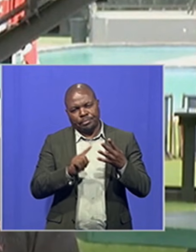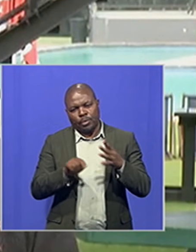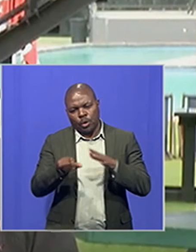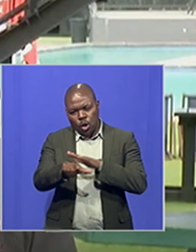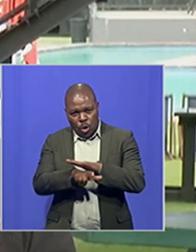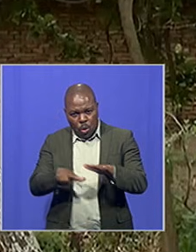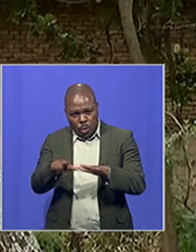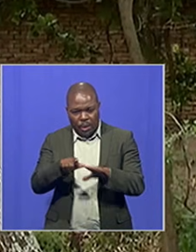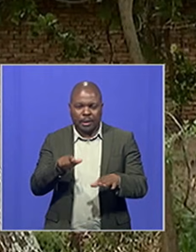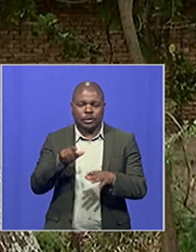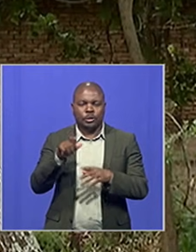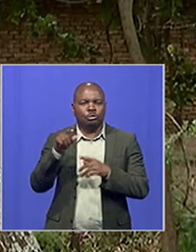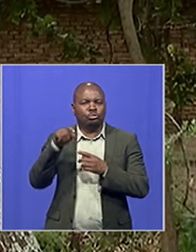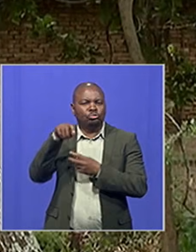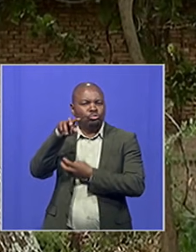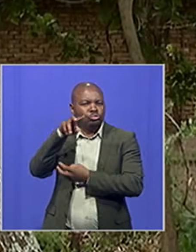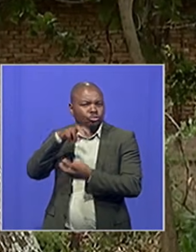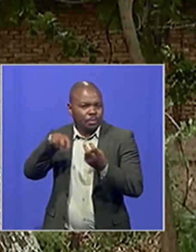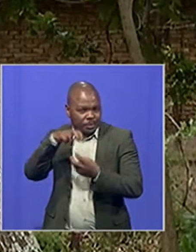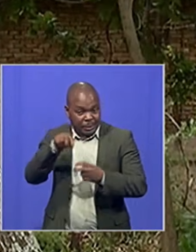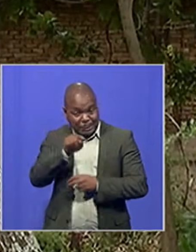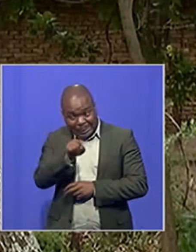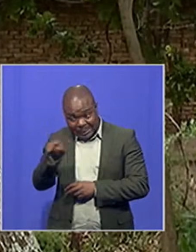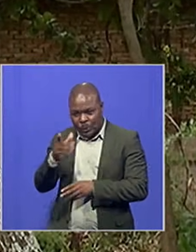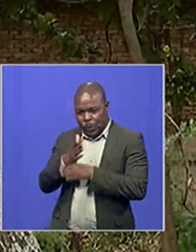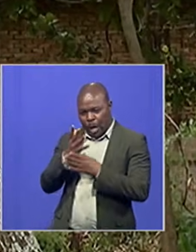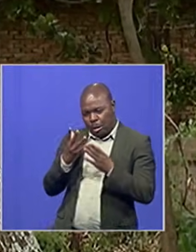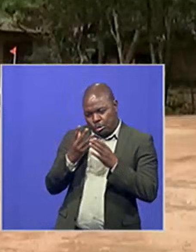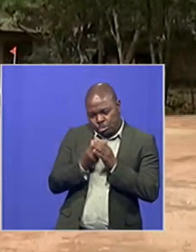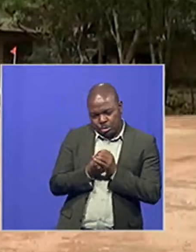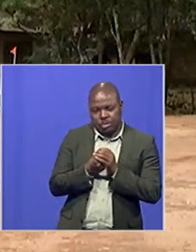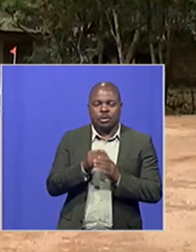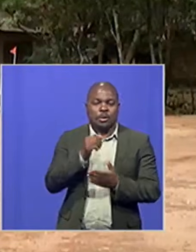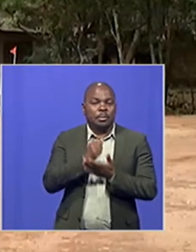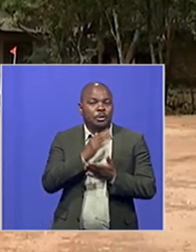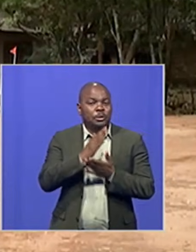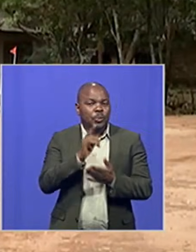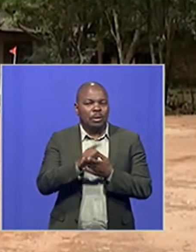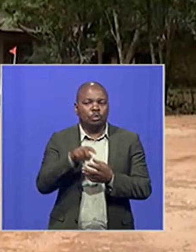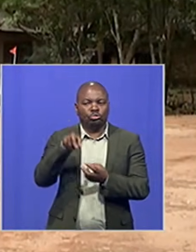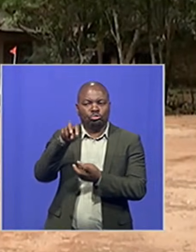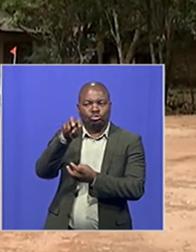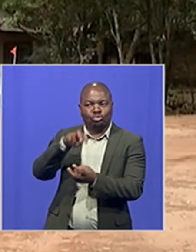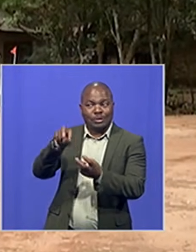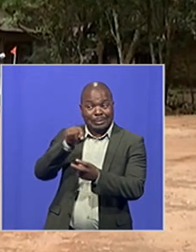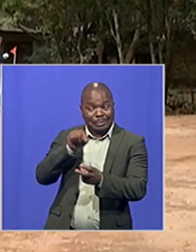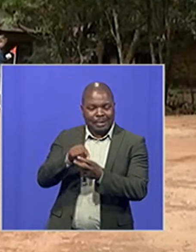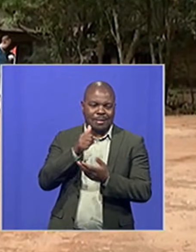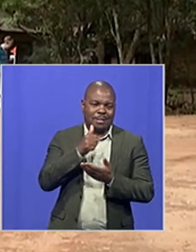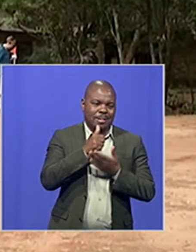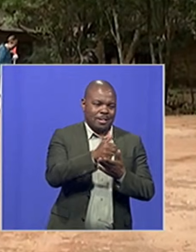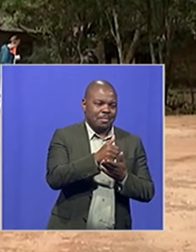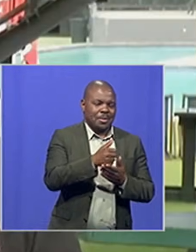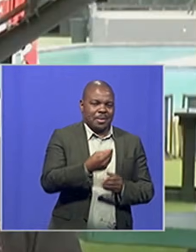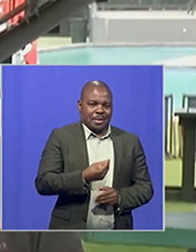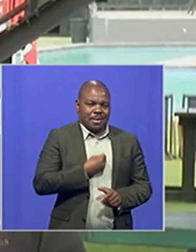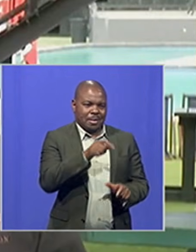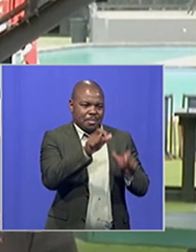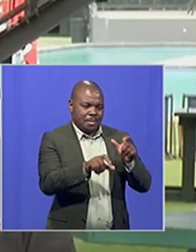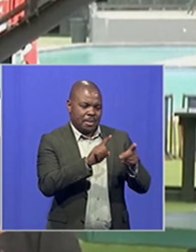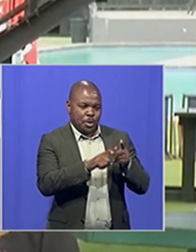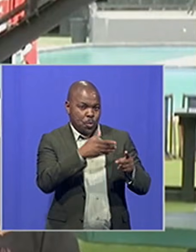local tourism to ensure that tourism to work for the young people and